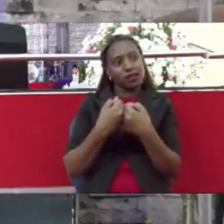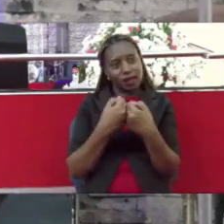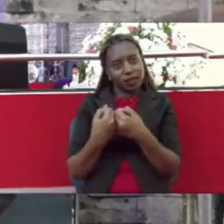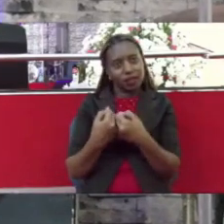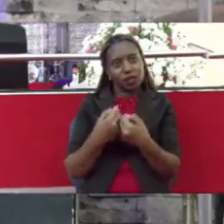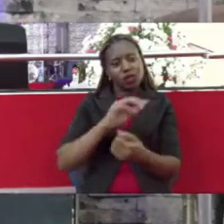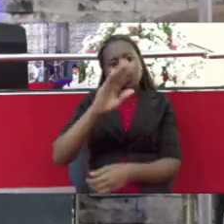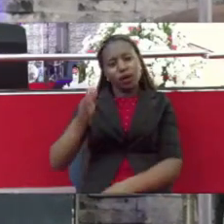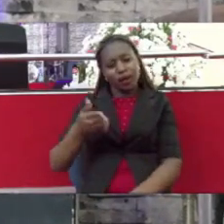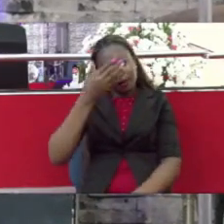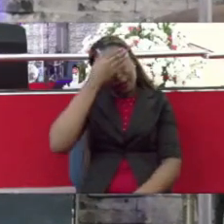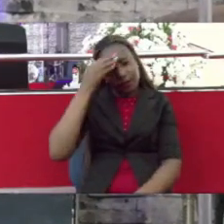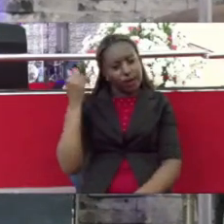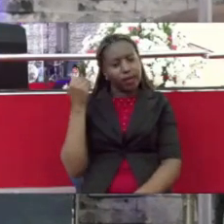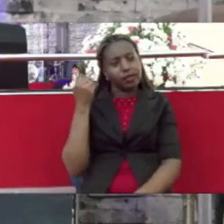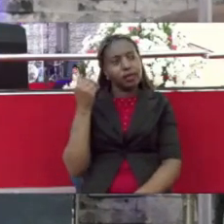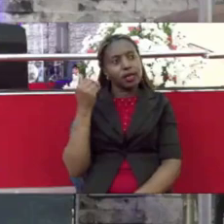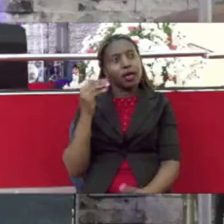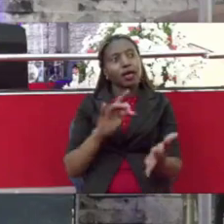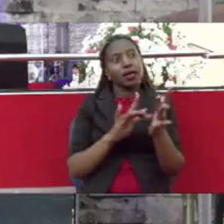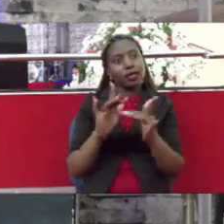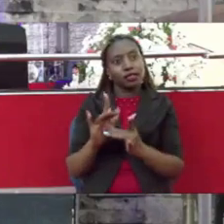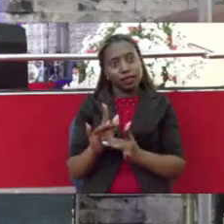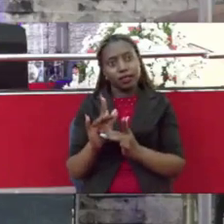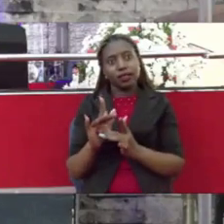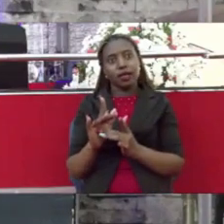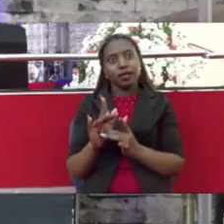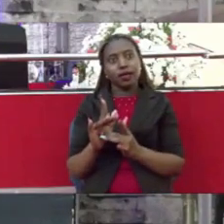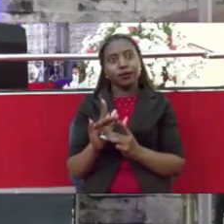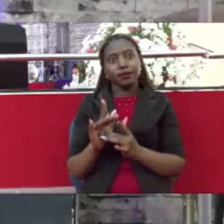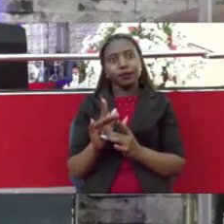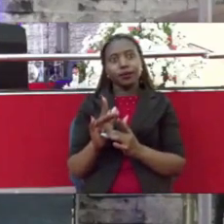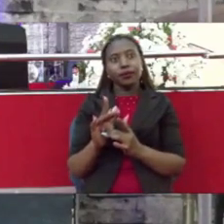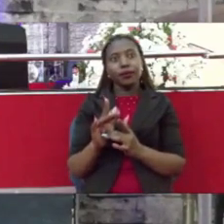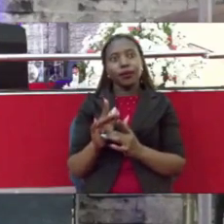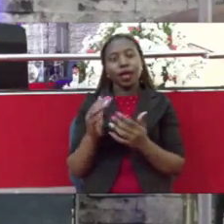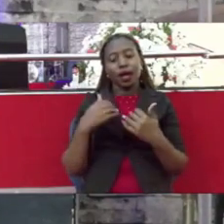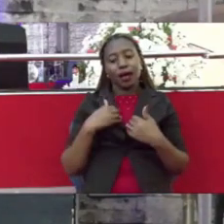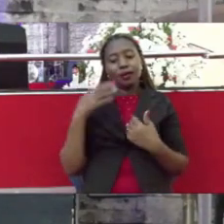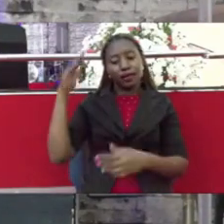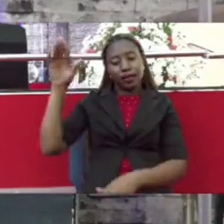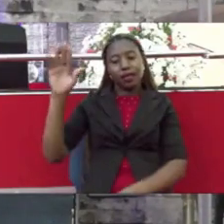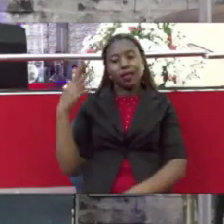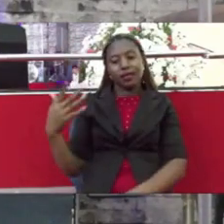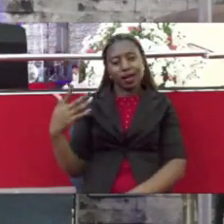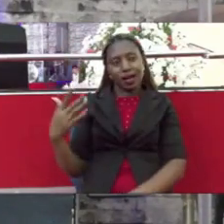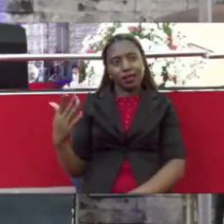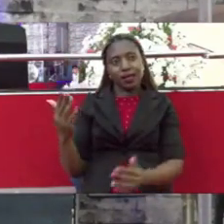forget. Usisahau. That Jesus holds in his hand his winnowing fork. Ya kwamba Yesu